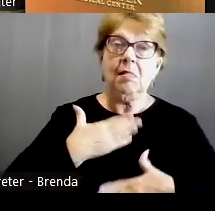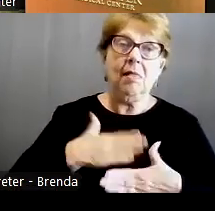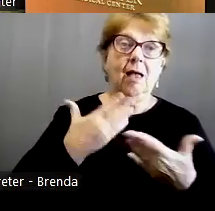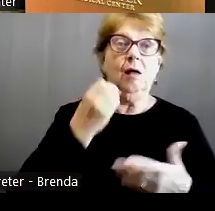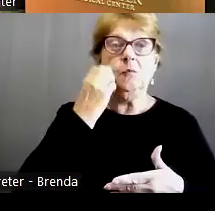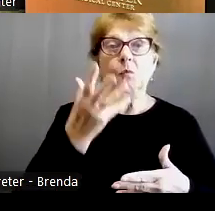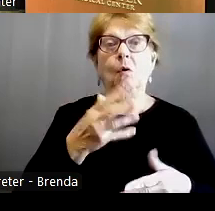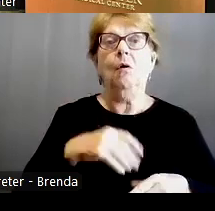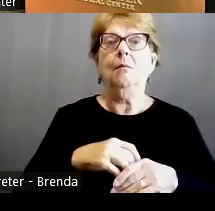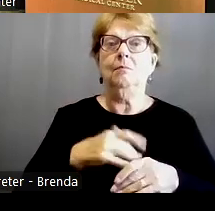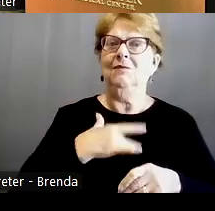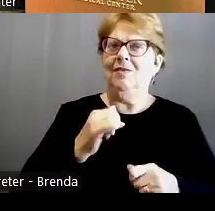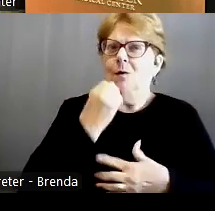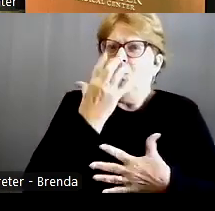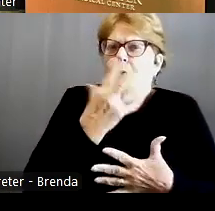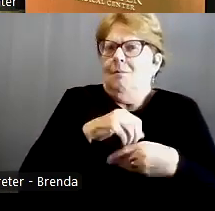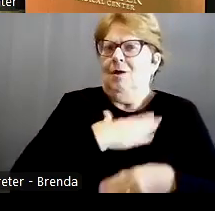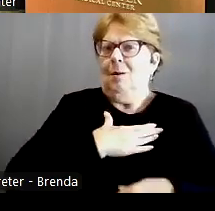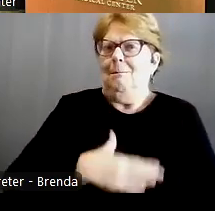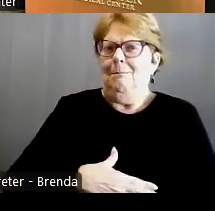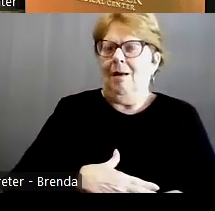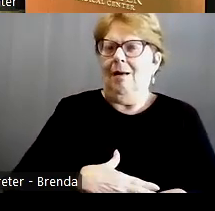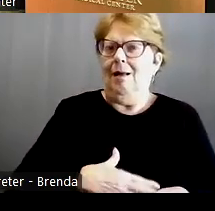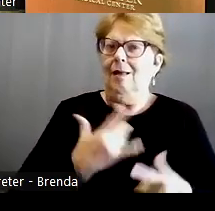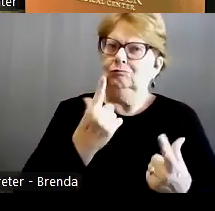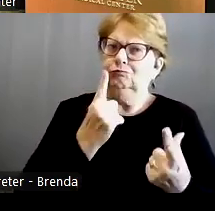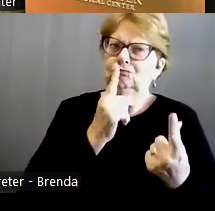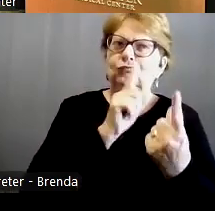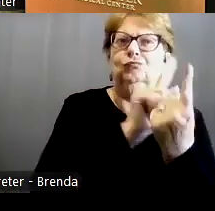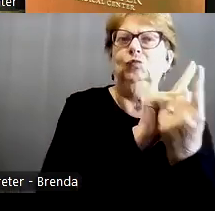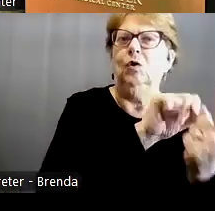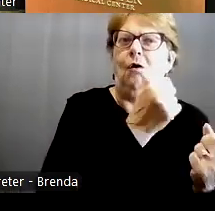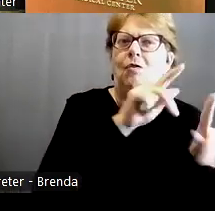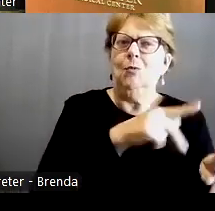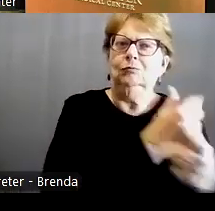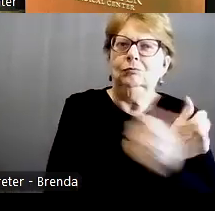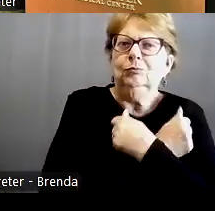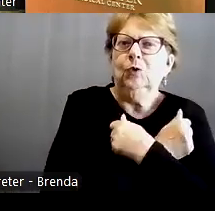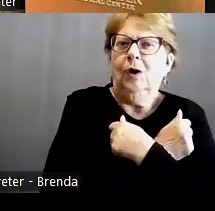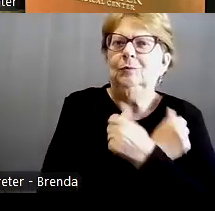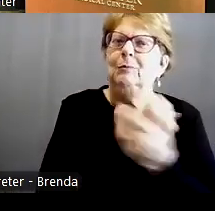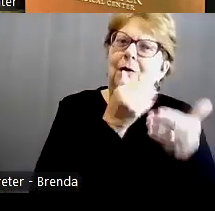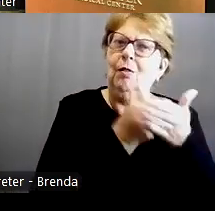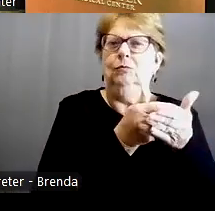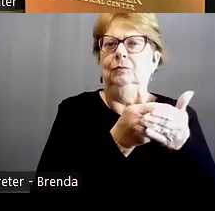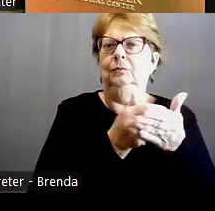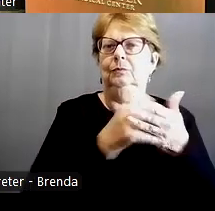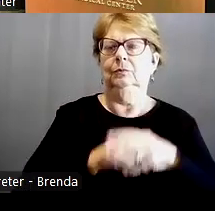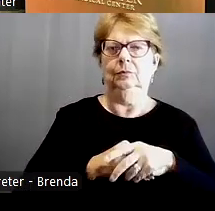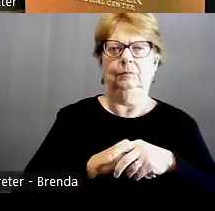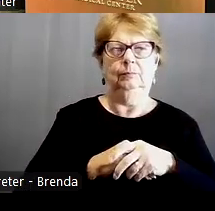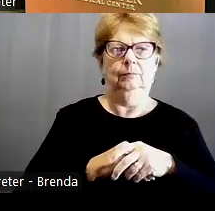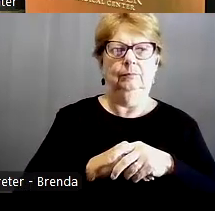we feel that warmth in our body, and an urge to move toward the other person, embrace them, touch them, be close to them.